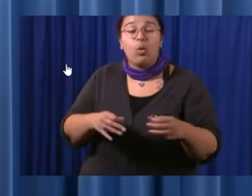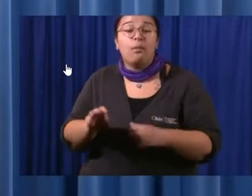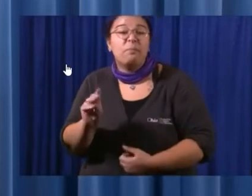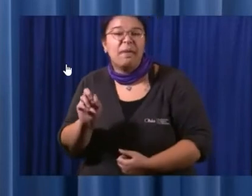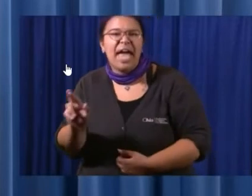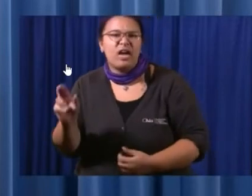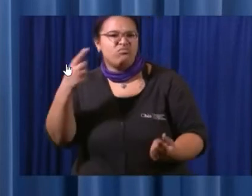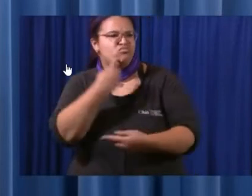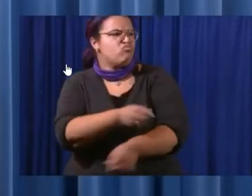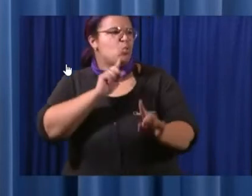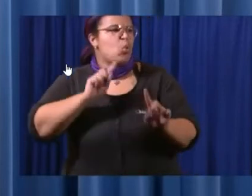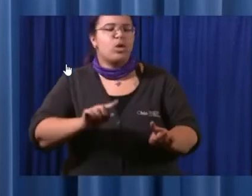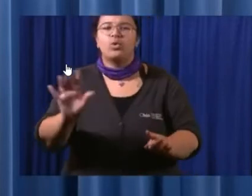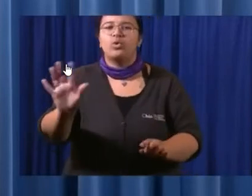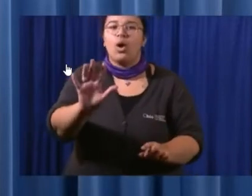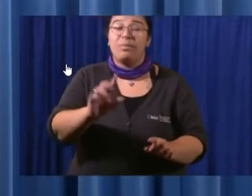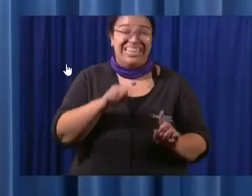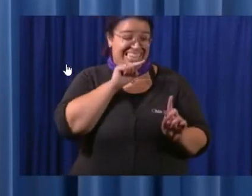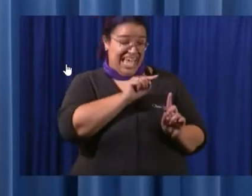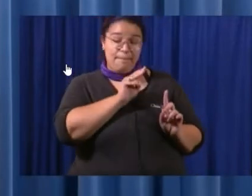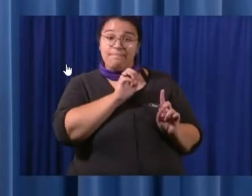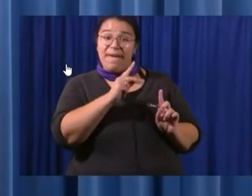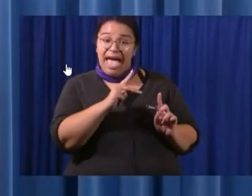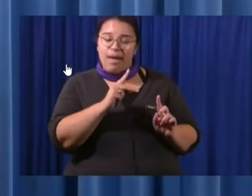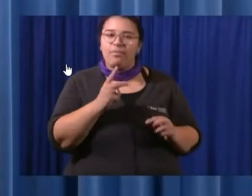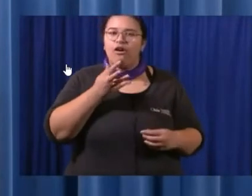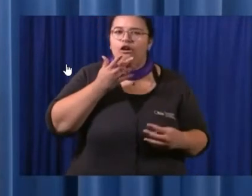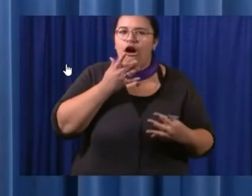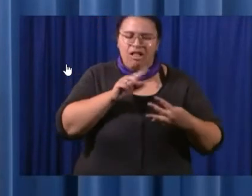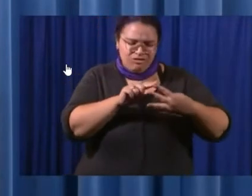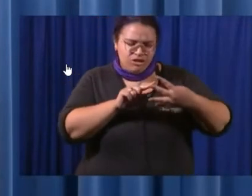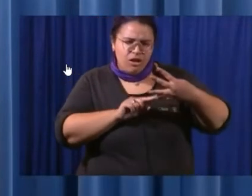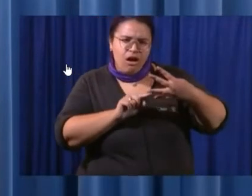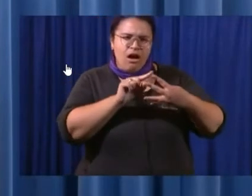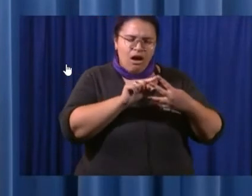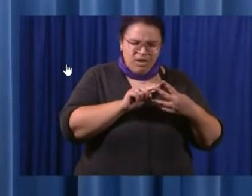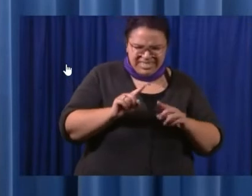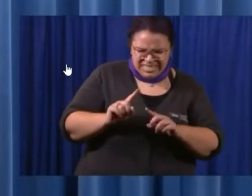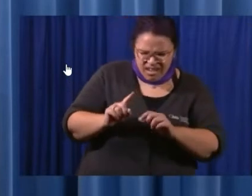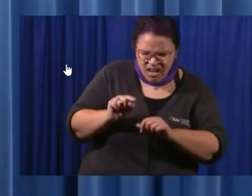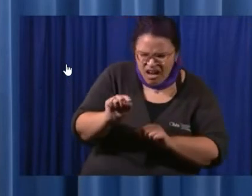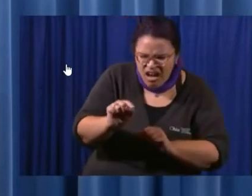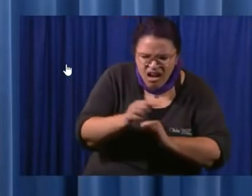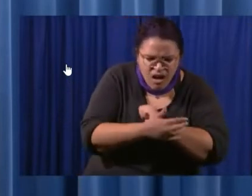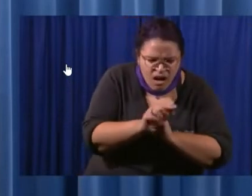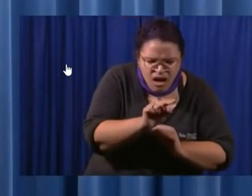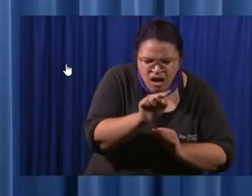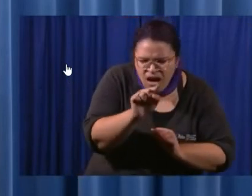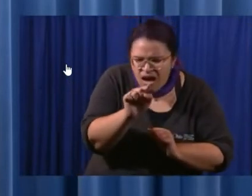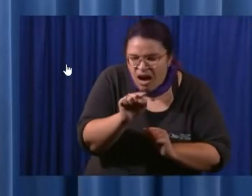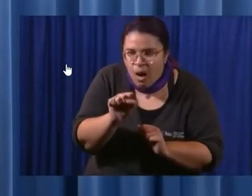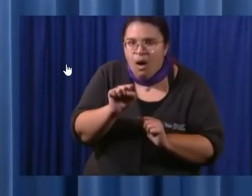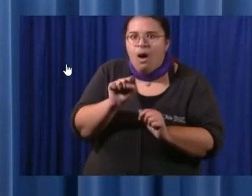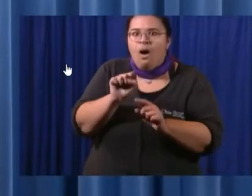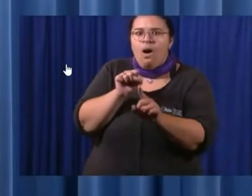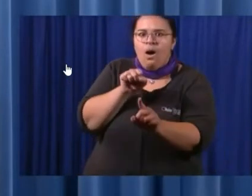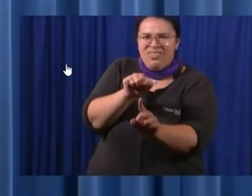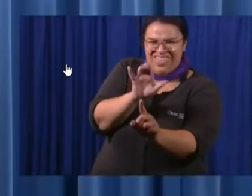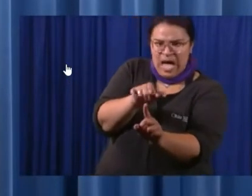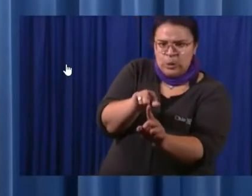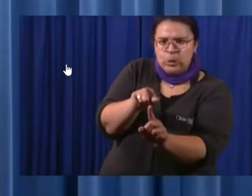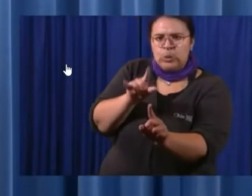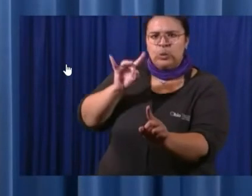us of where we have a problem or where we have a big problem. So, you know, we have been surging